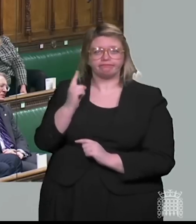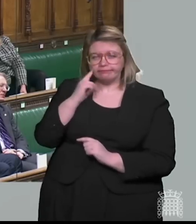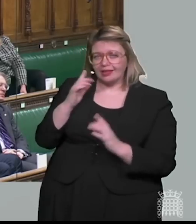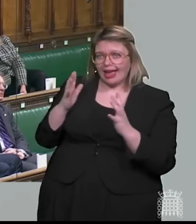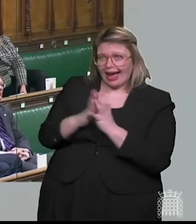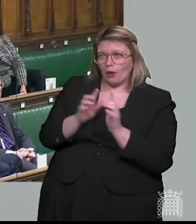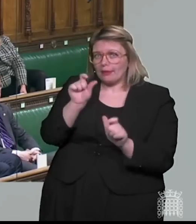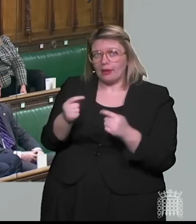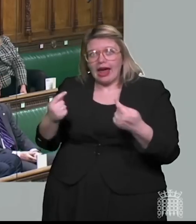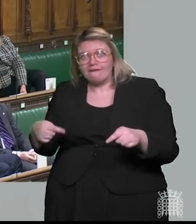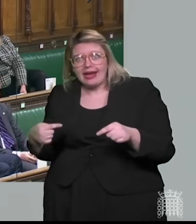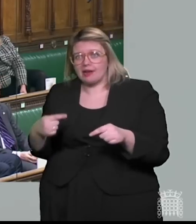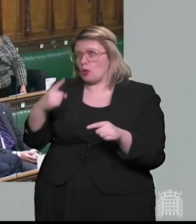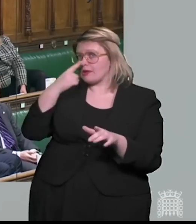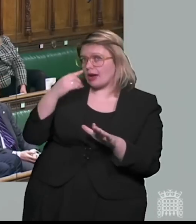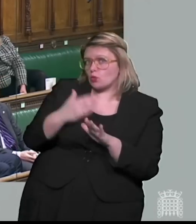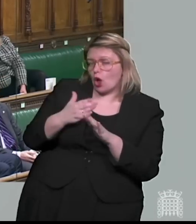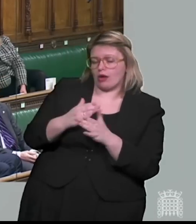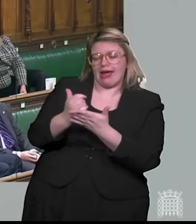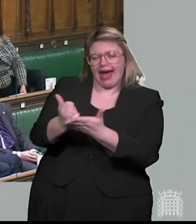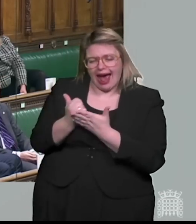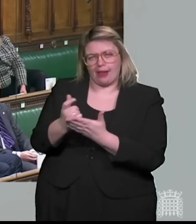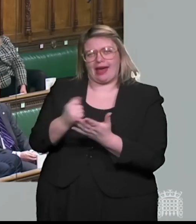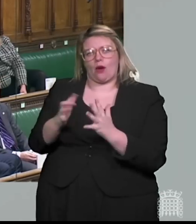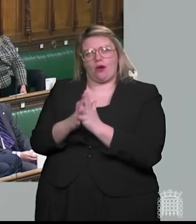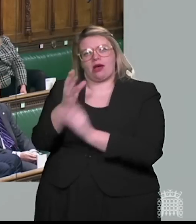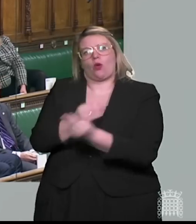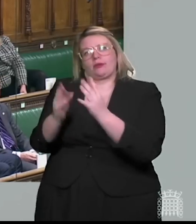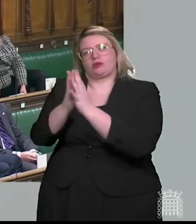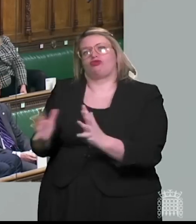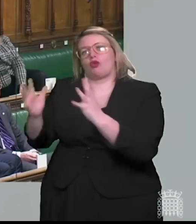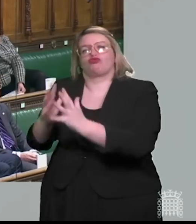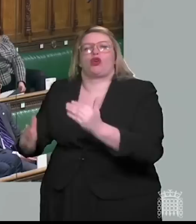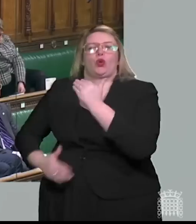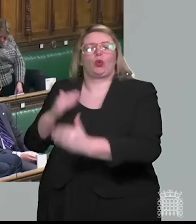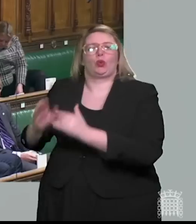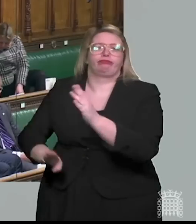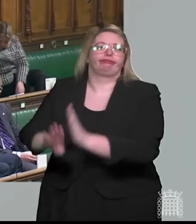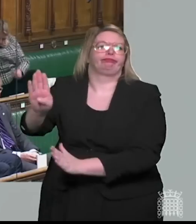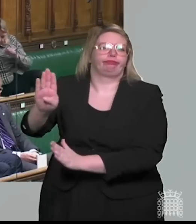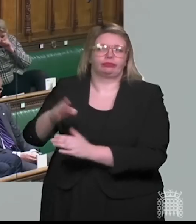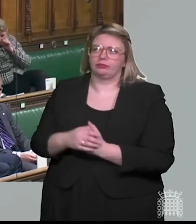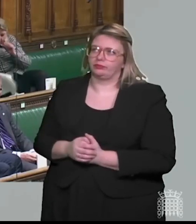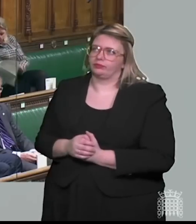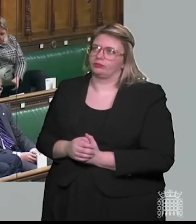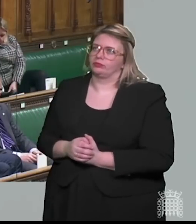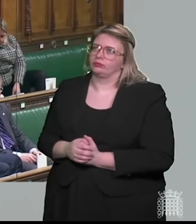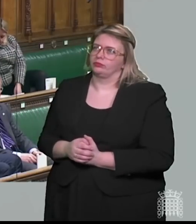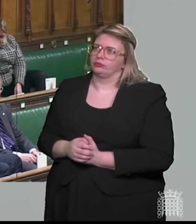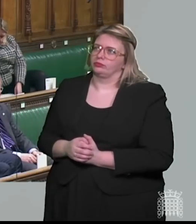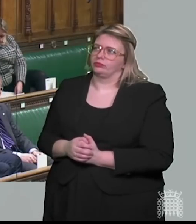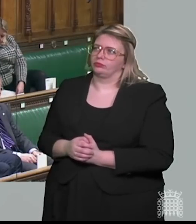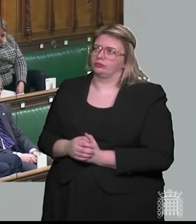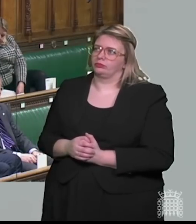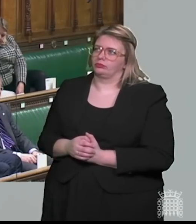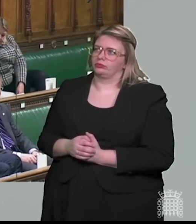human and economic potential is key to strong, productive, non-inflationary growth. So the steps